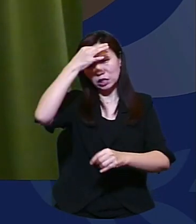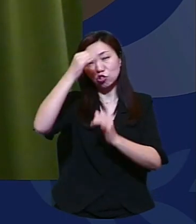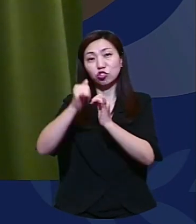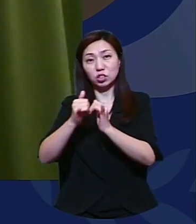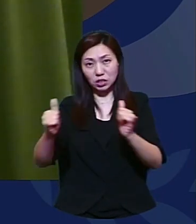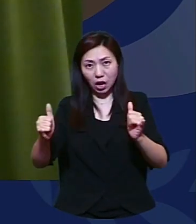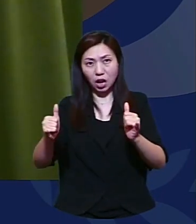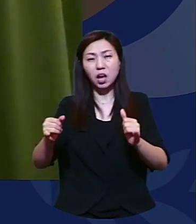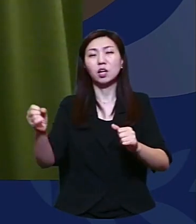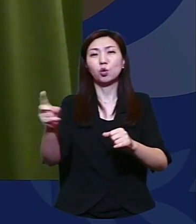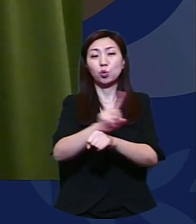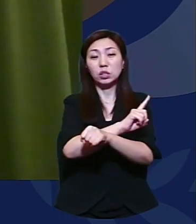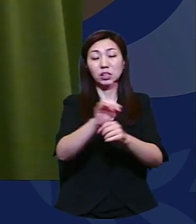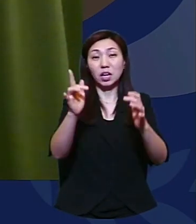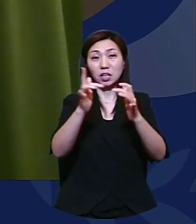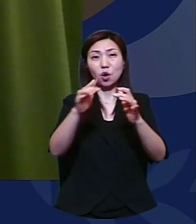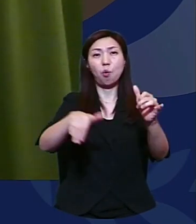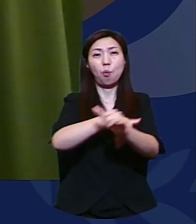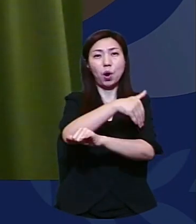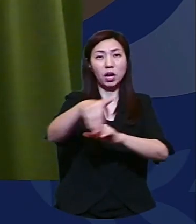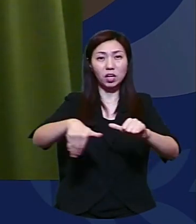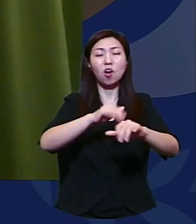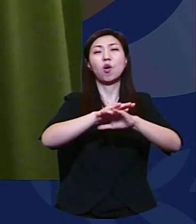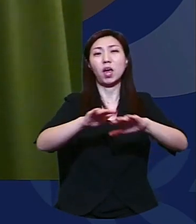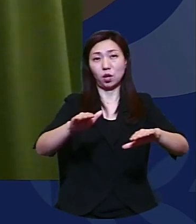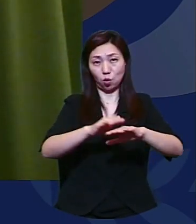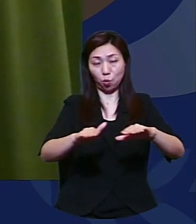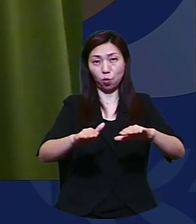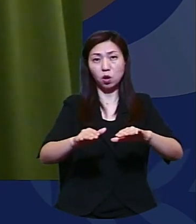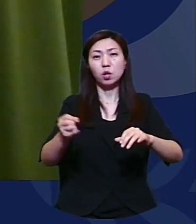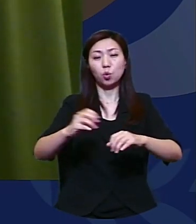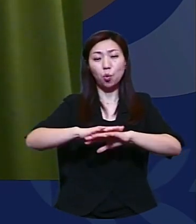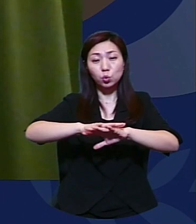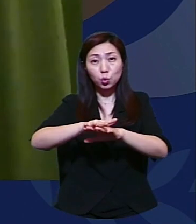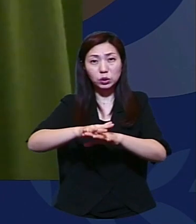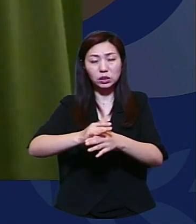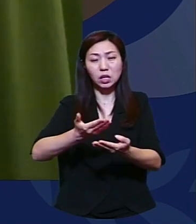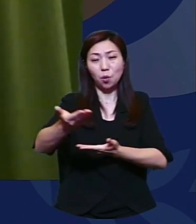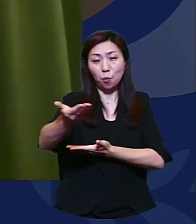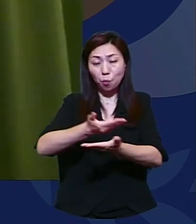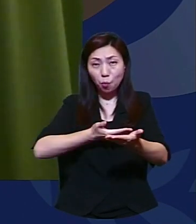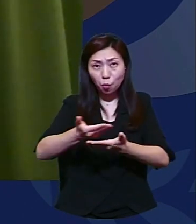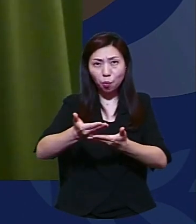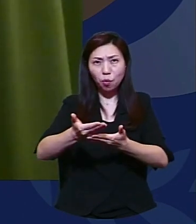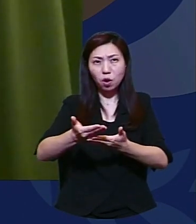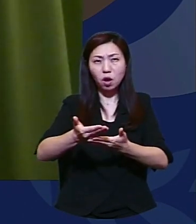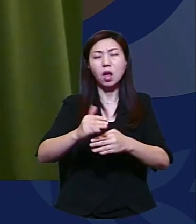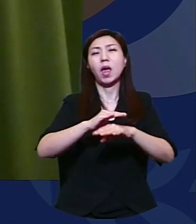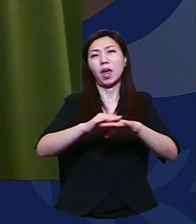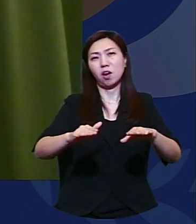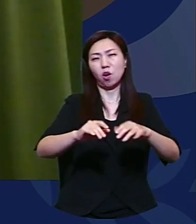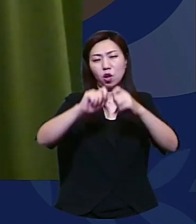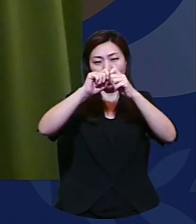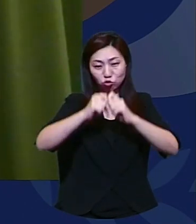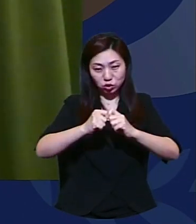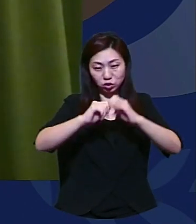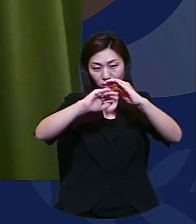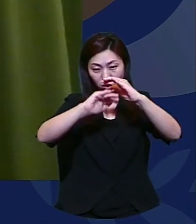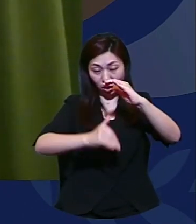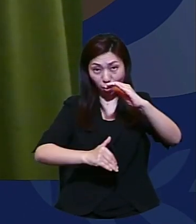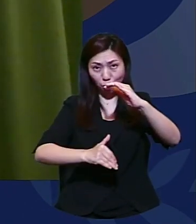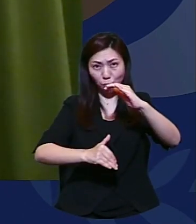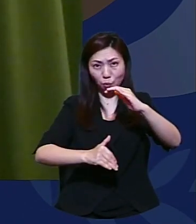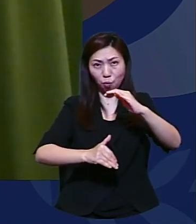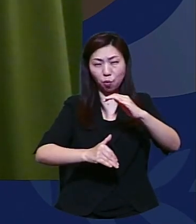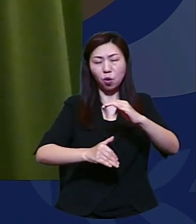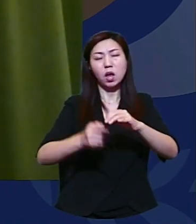and expanding opportunities into new communities through digital technologies. For example, USAID in Colombia has used their digital ecosystem